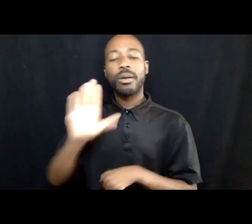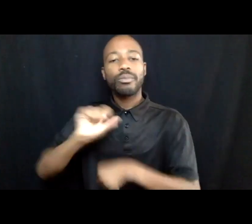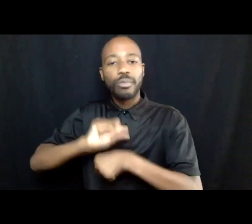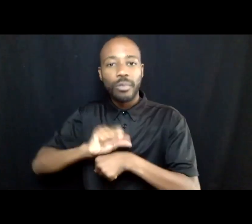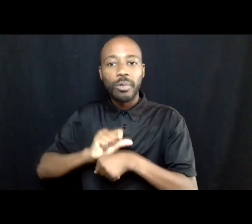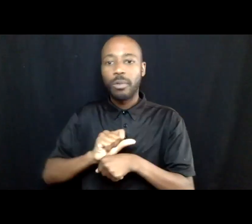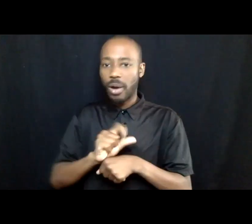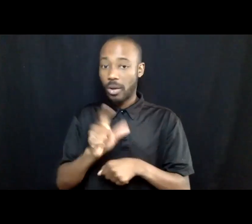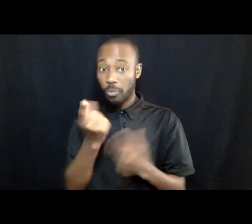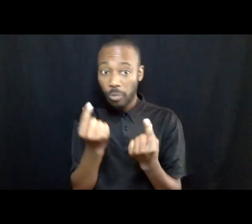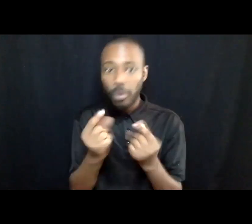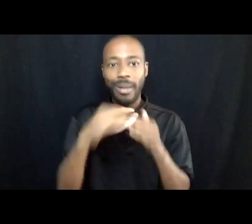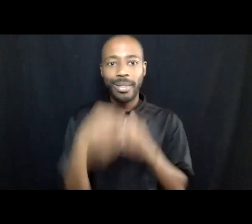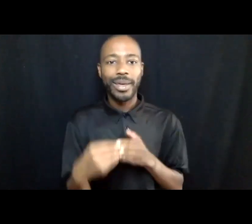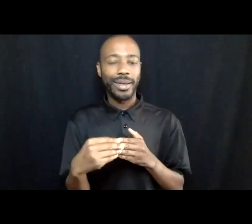statewide campaign,